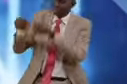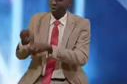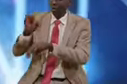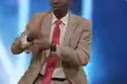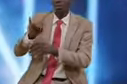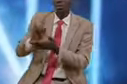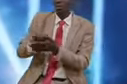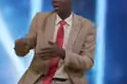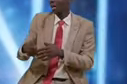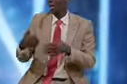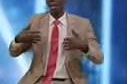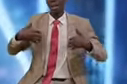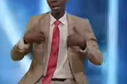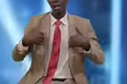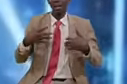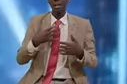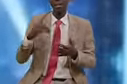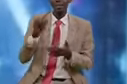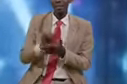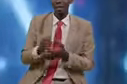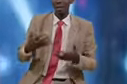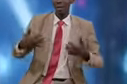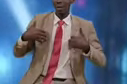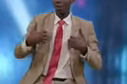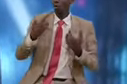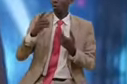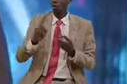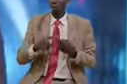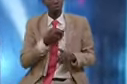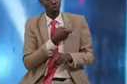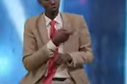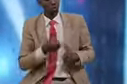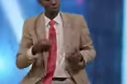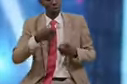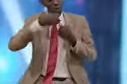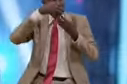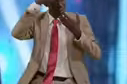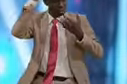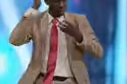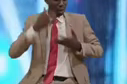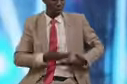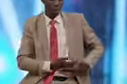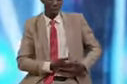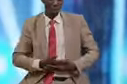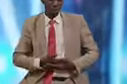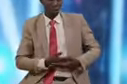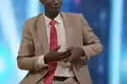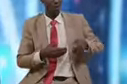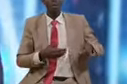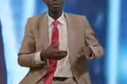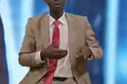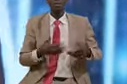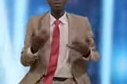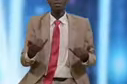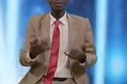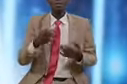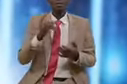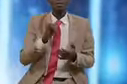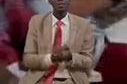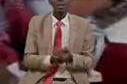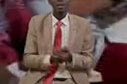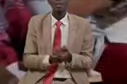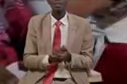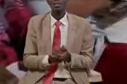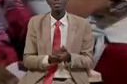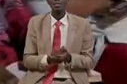that animal wanting to injure any of those other little lions, that little thing is